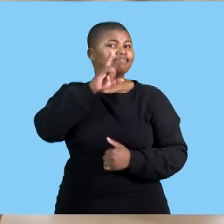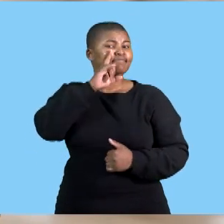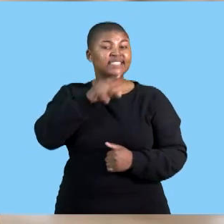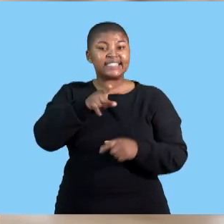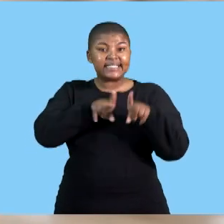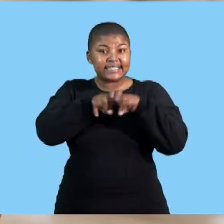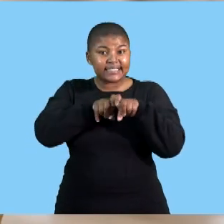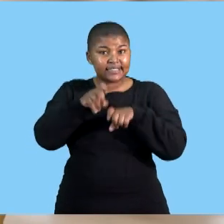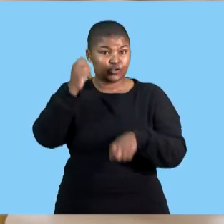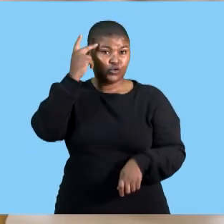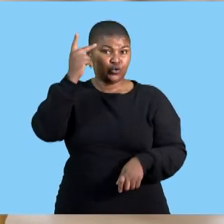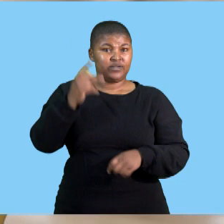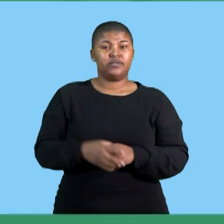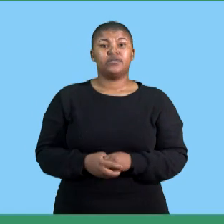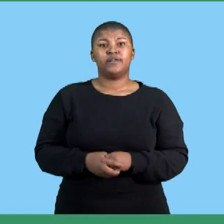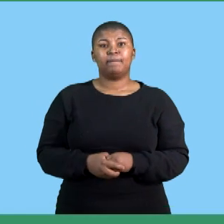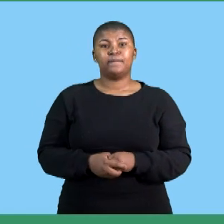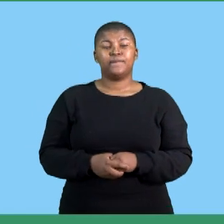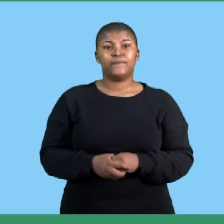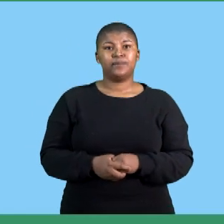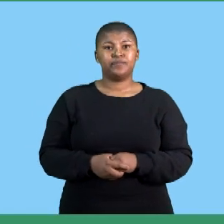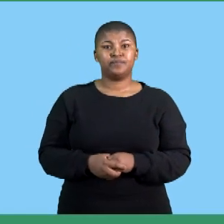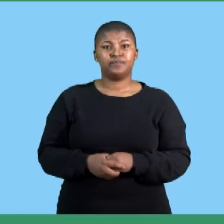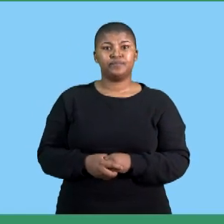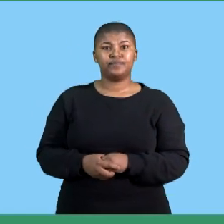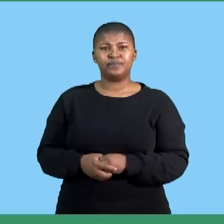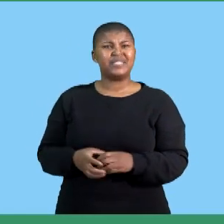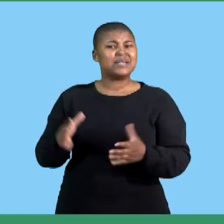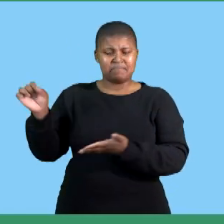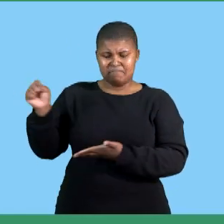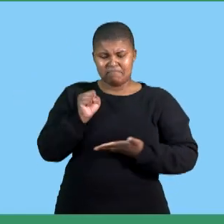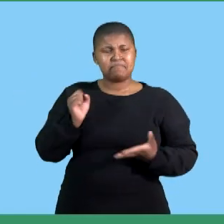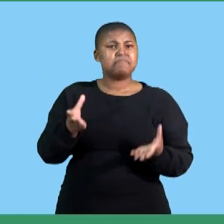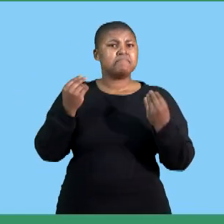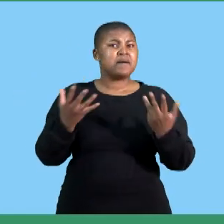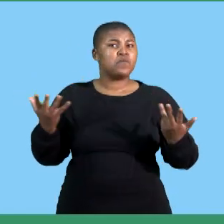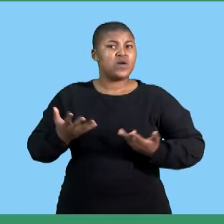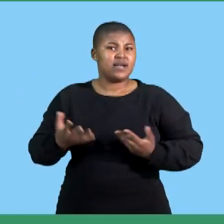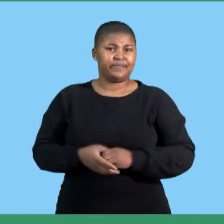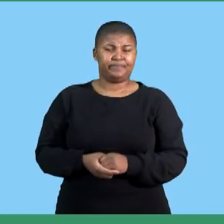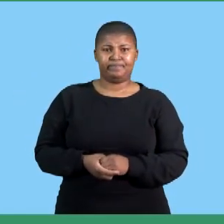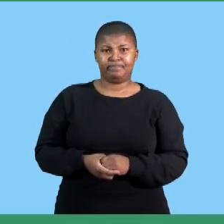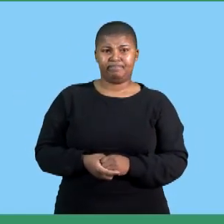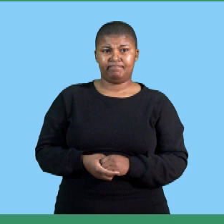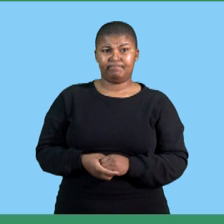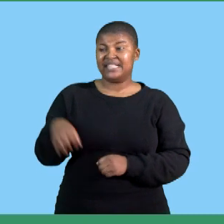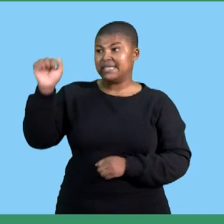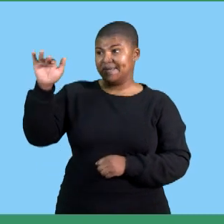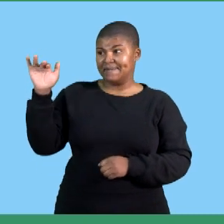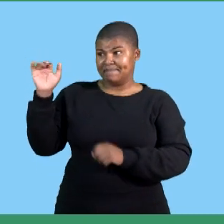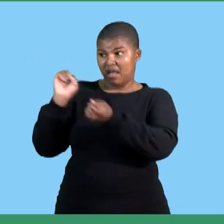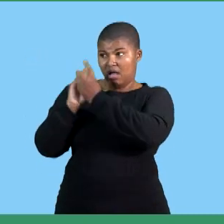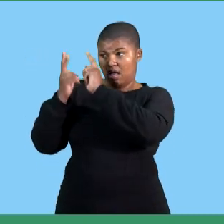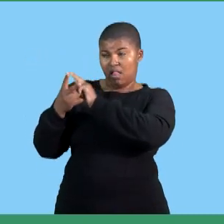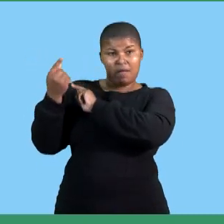us test your knowledge. State the sources of financing for businesses. We have